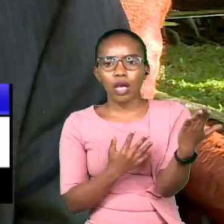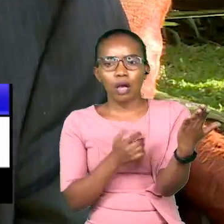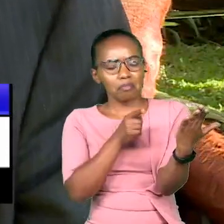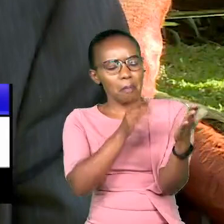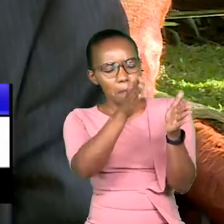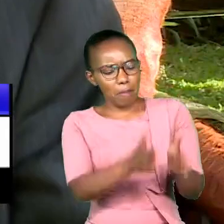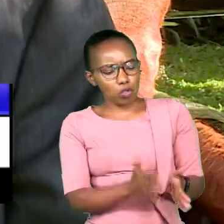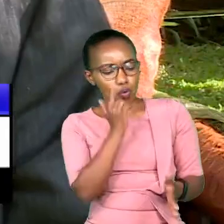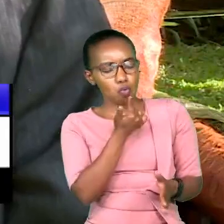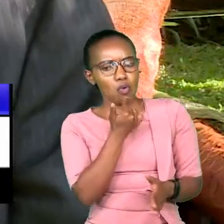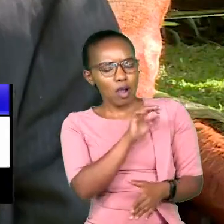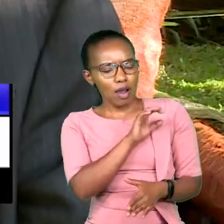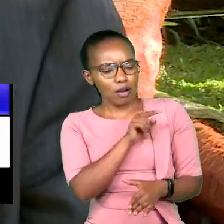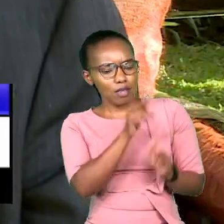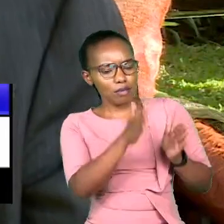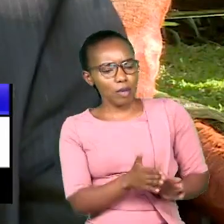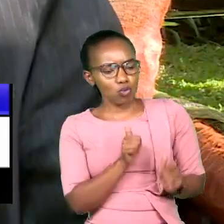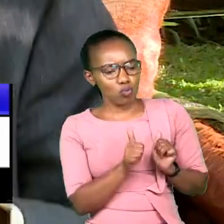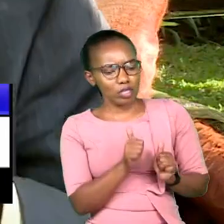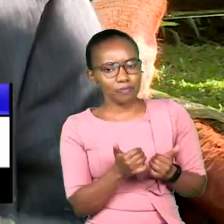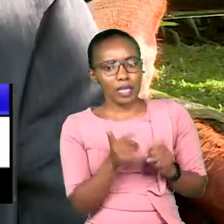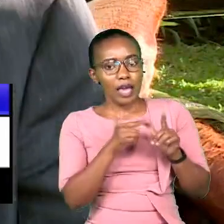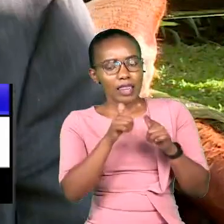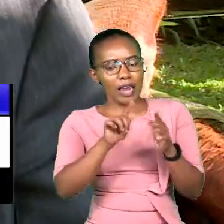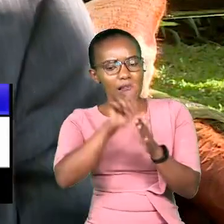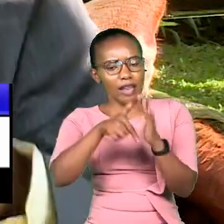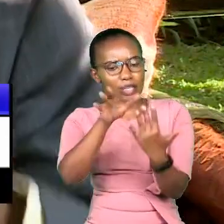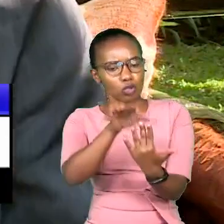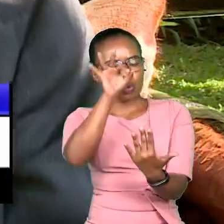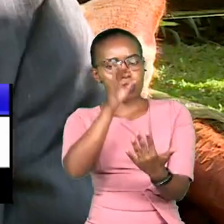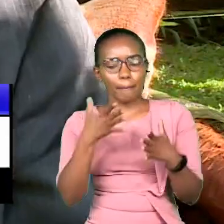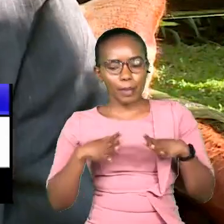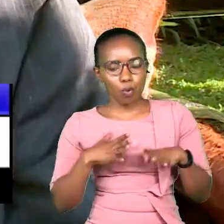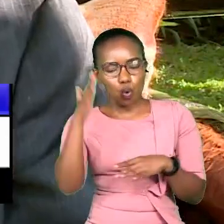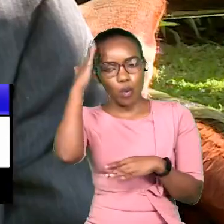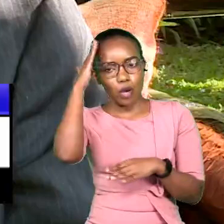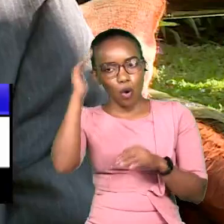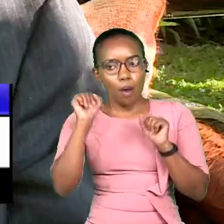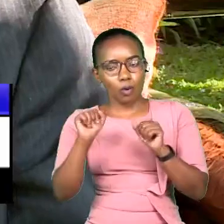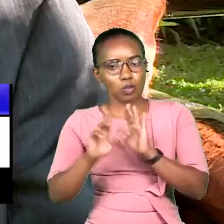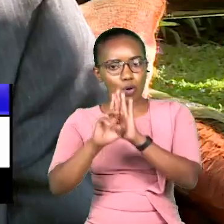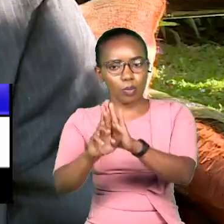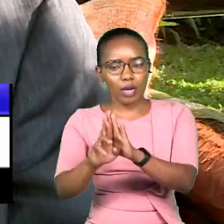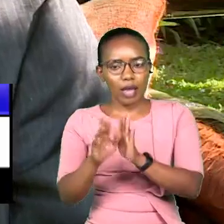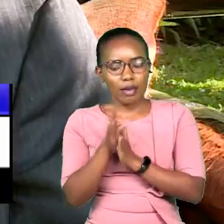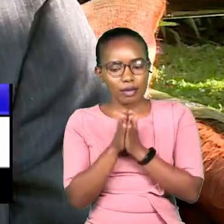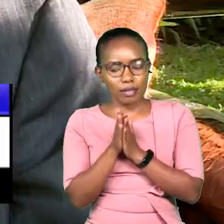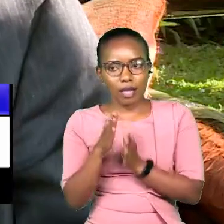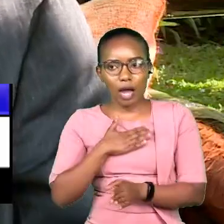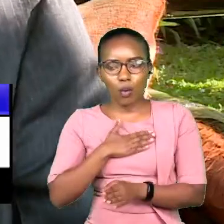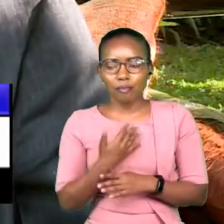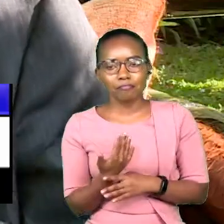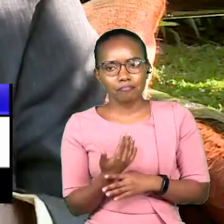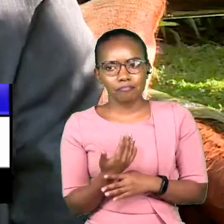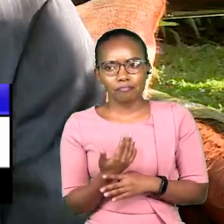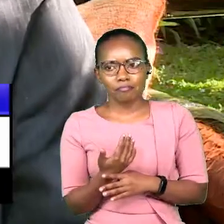person is, the character of the individual. And then let's choose people that we know can truly represent our interests. Let's